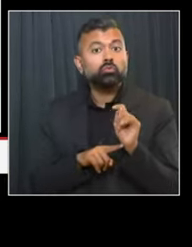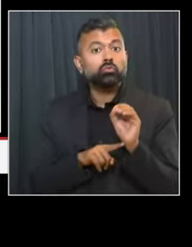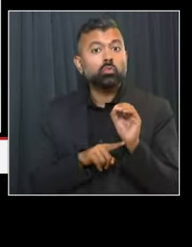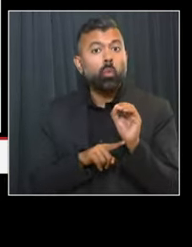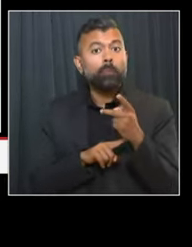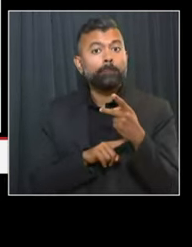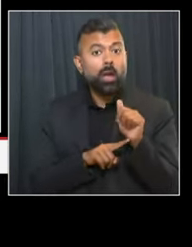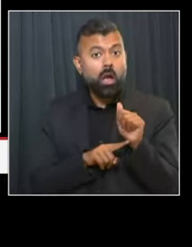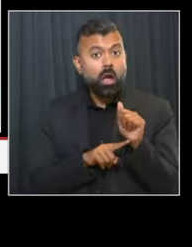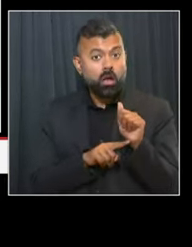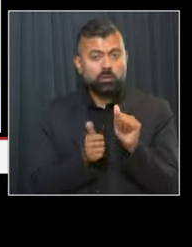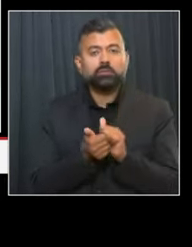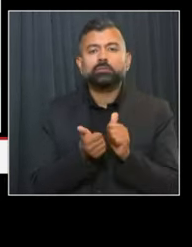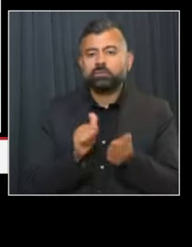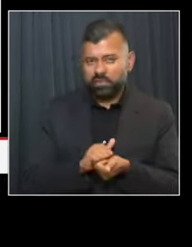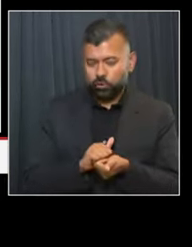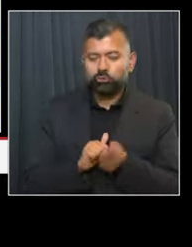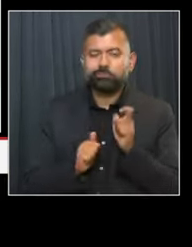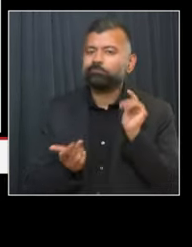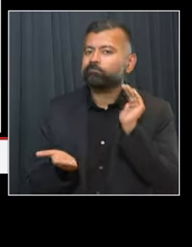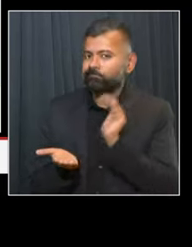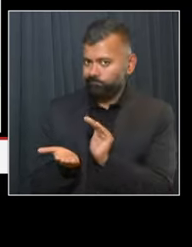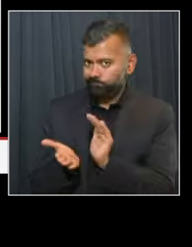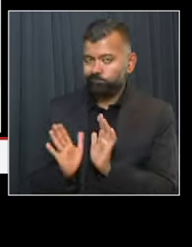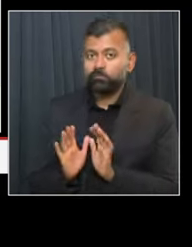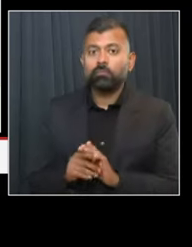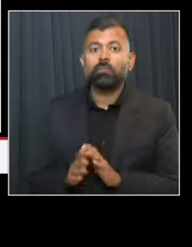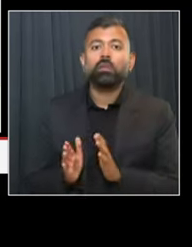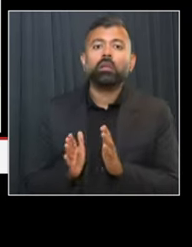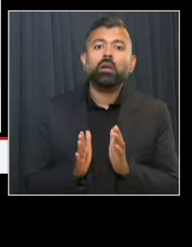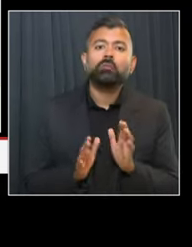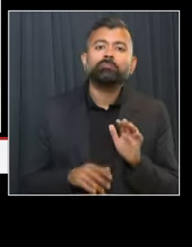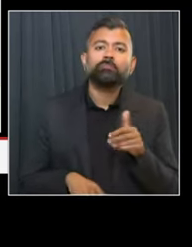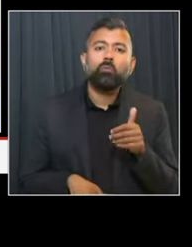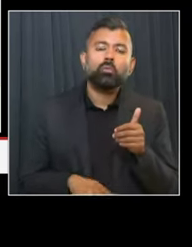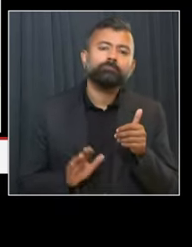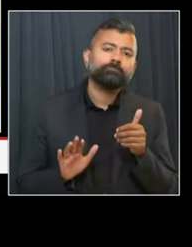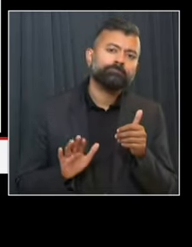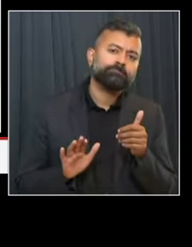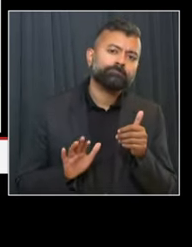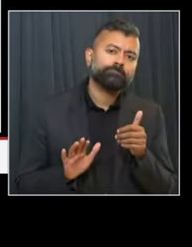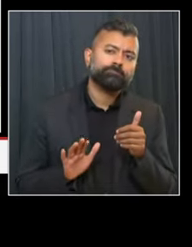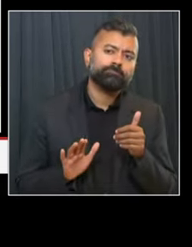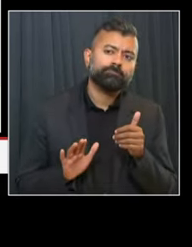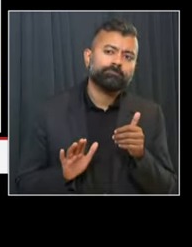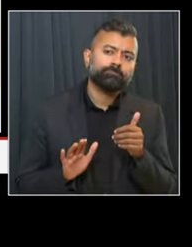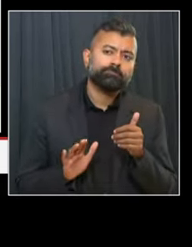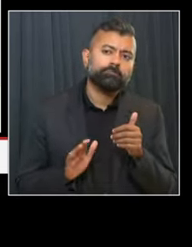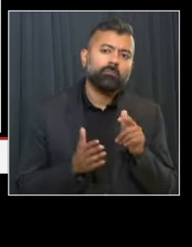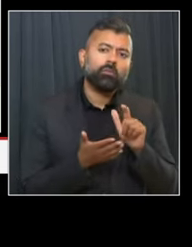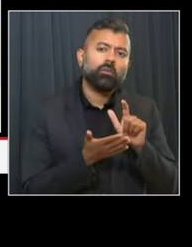are proposing to repeal Initiative 82, and I'm happy to answer questions about that.